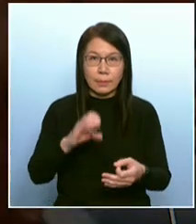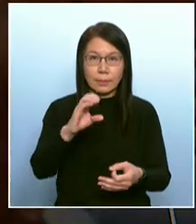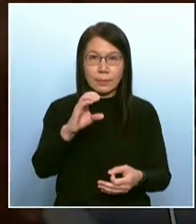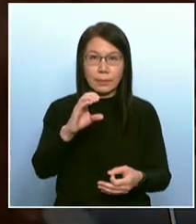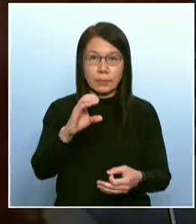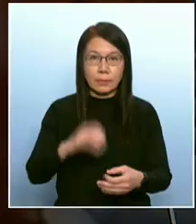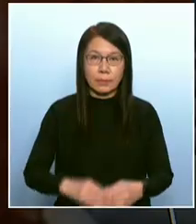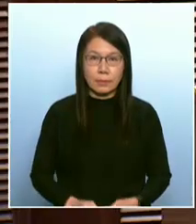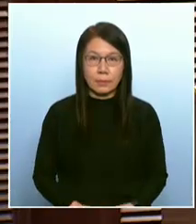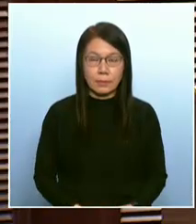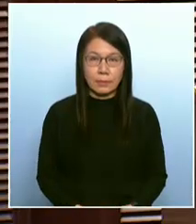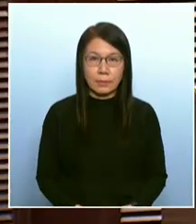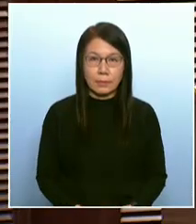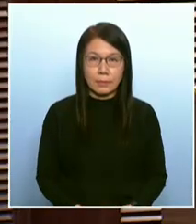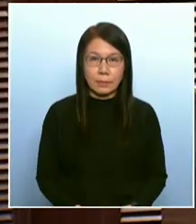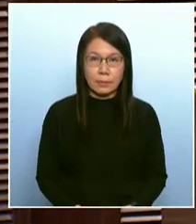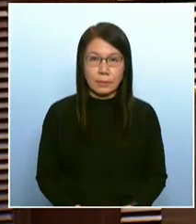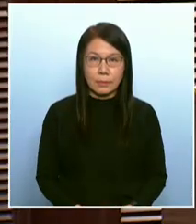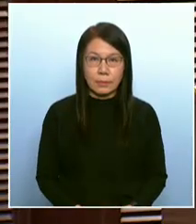Ronick Chan.